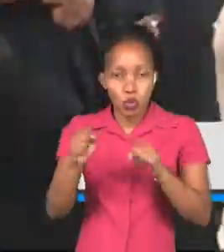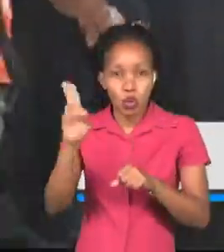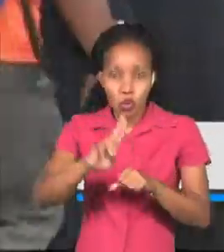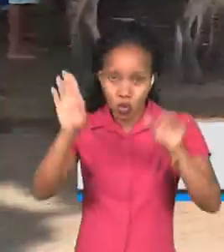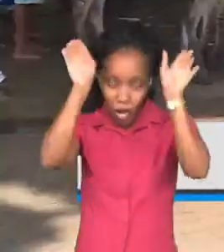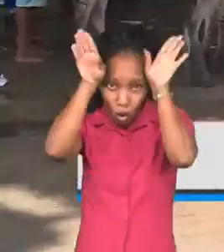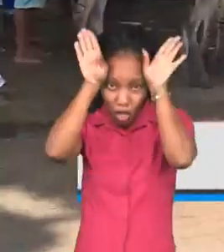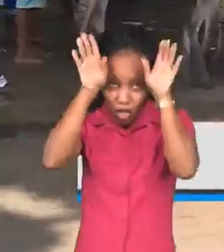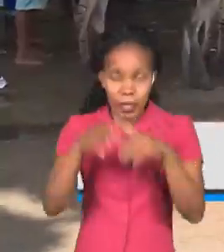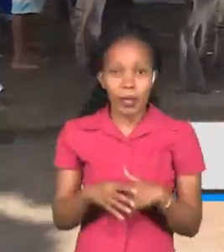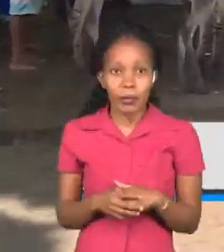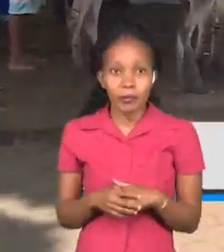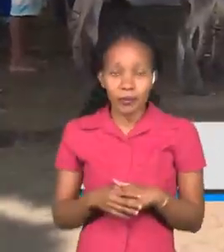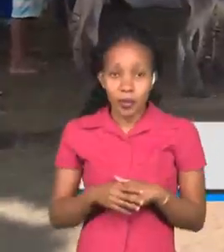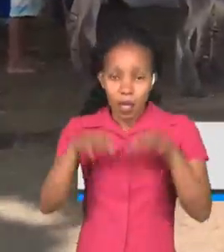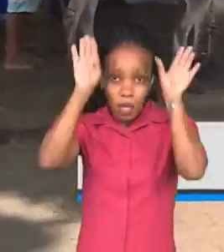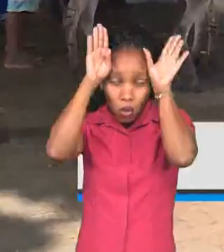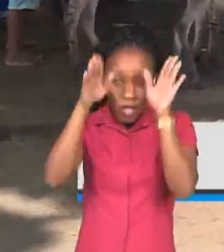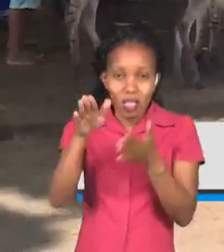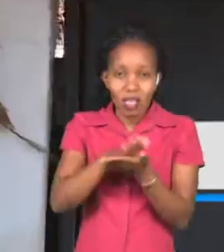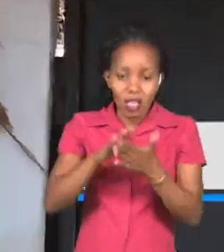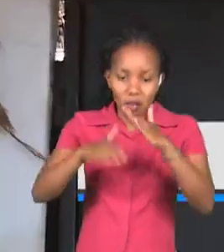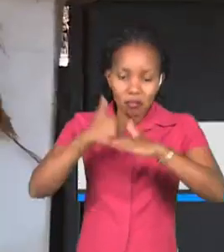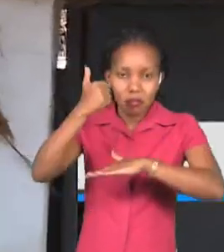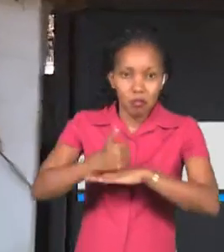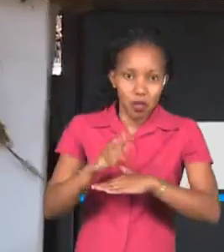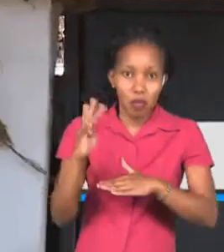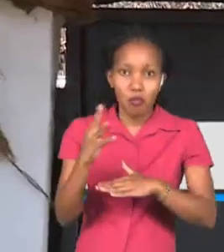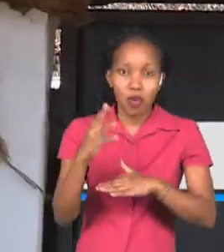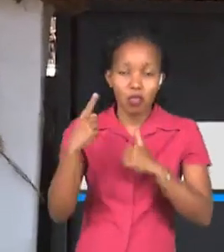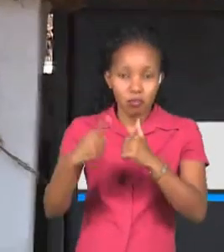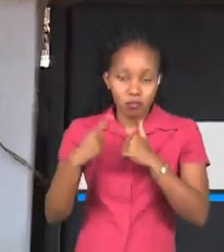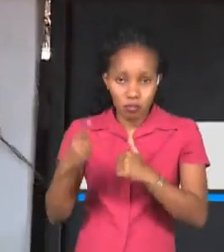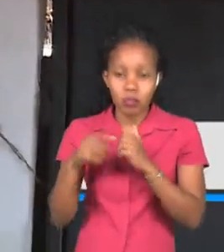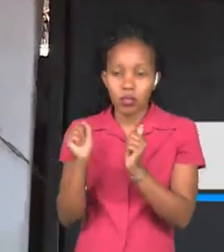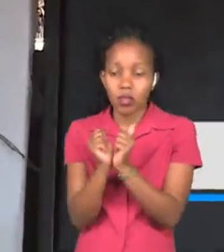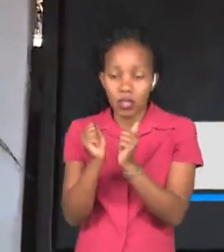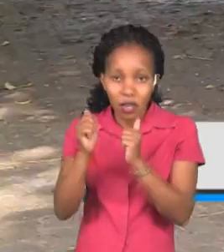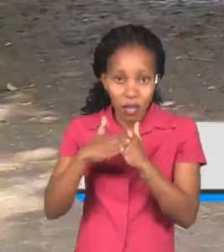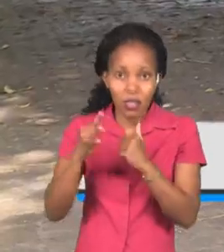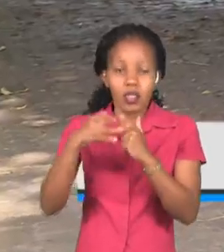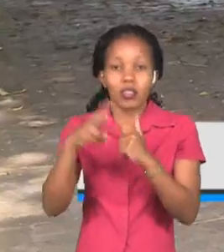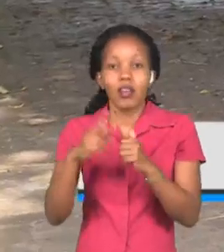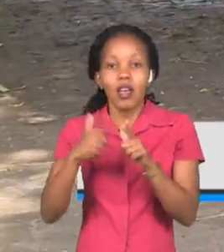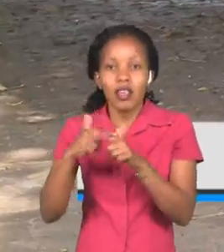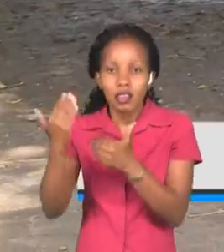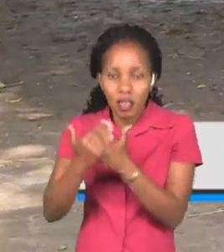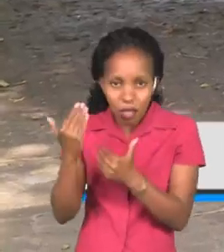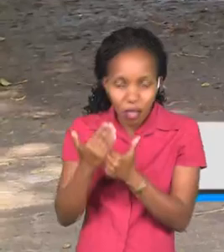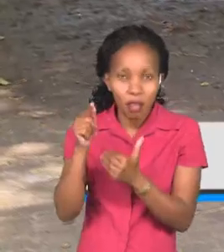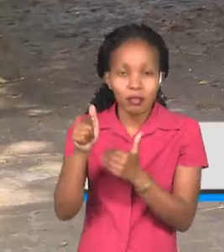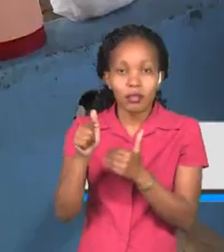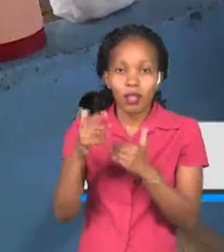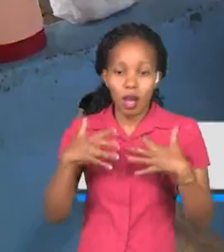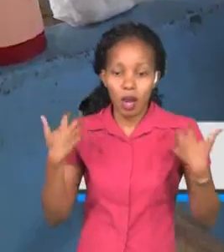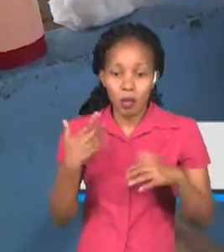donkeys. The donkey sanctuary was established on 4th of July 1987 to cater for the needs of these beasts of burden,